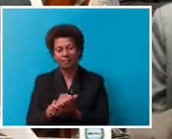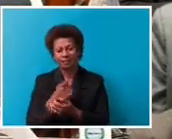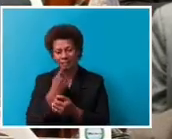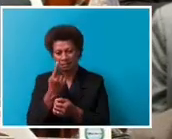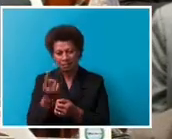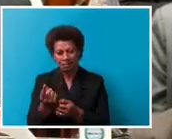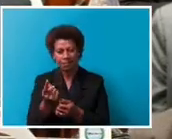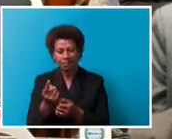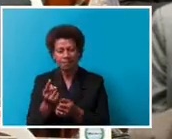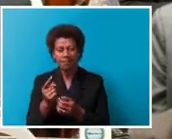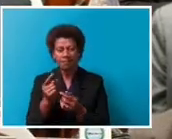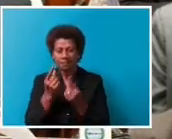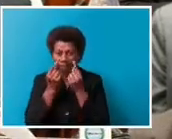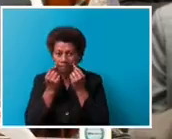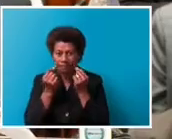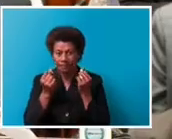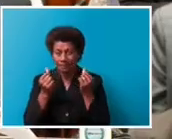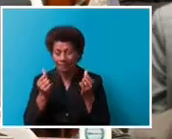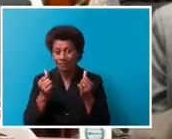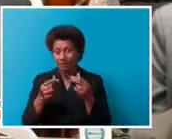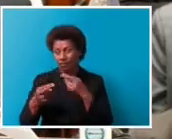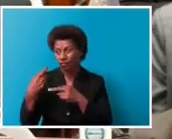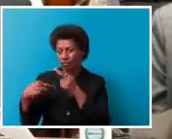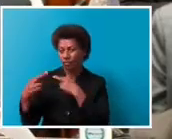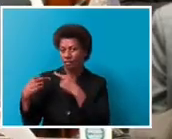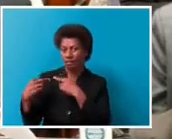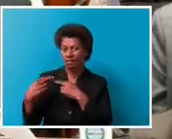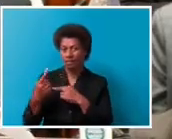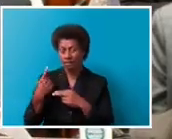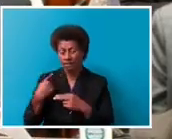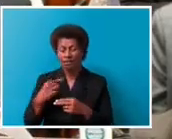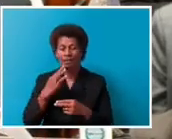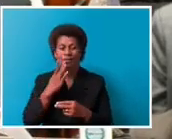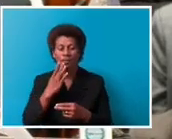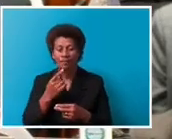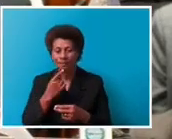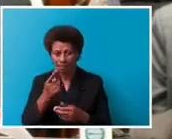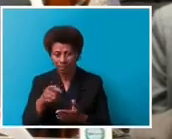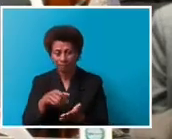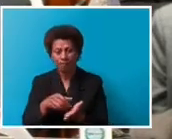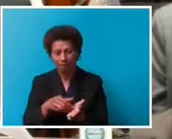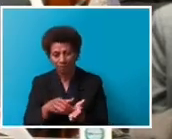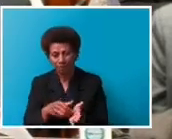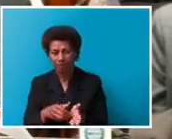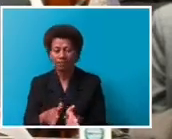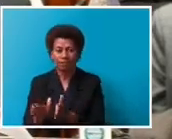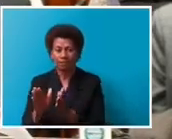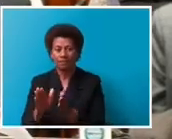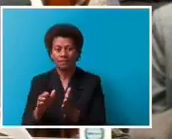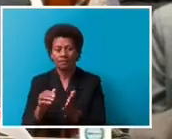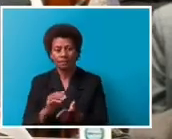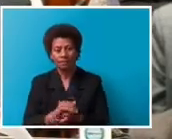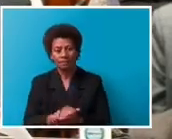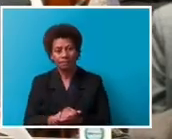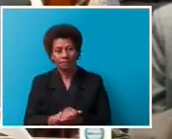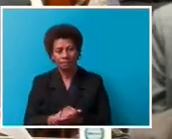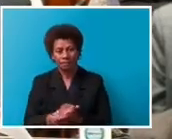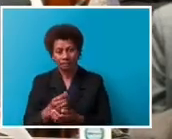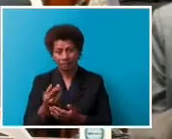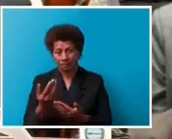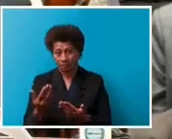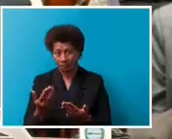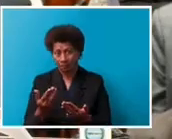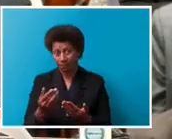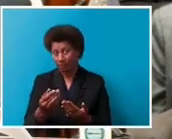the Prime Ministers of our historical past while moving his motion. Late Justice Reddy and Honorable Sitiveni Rambuka did many